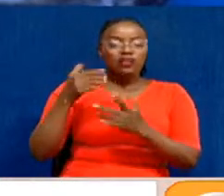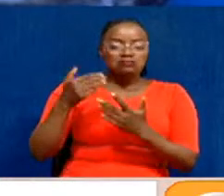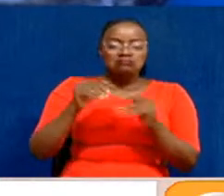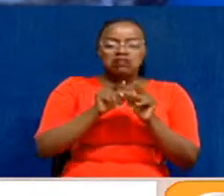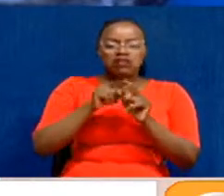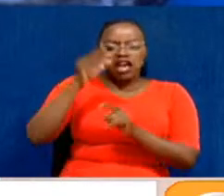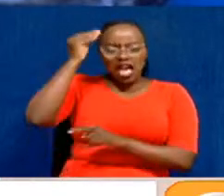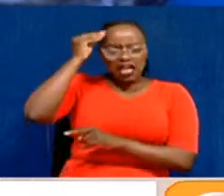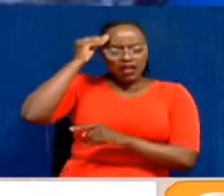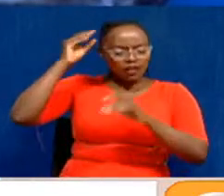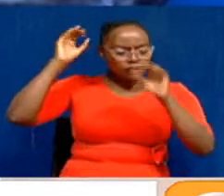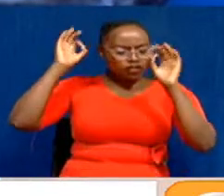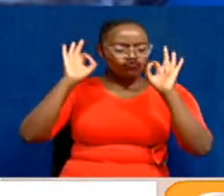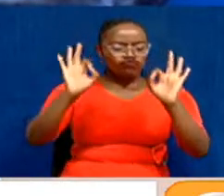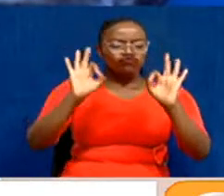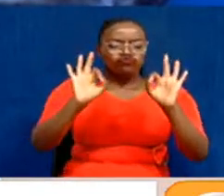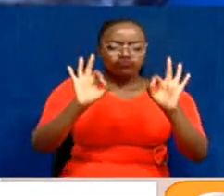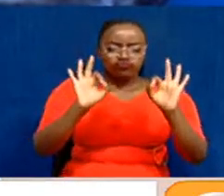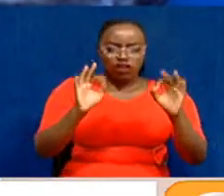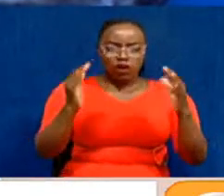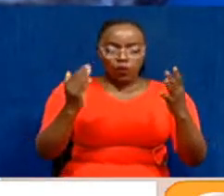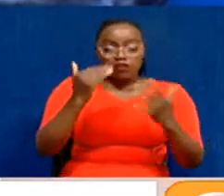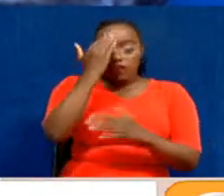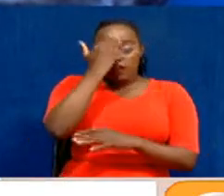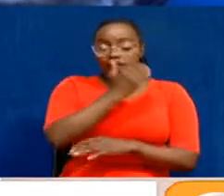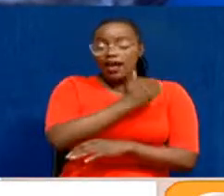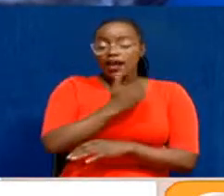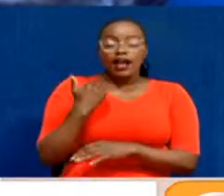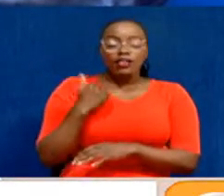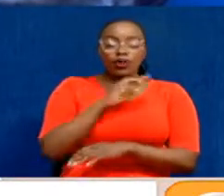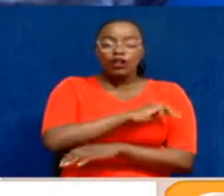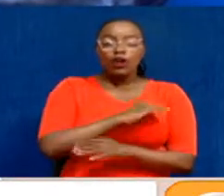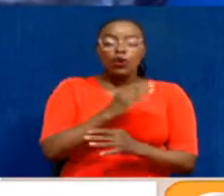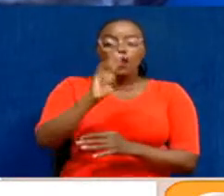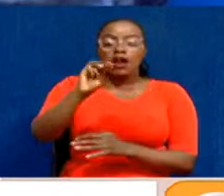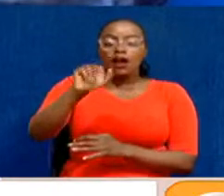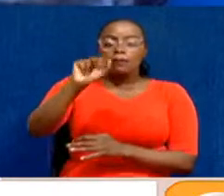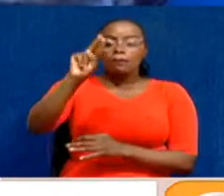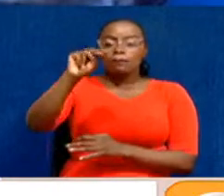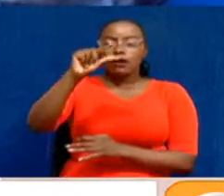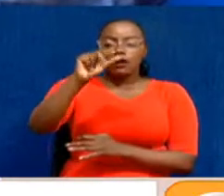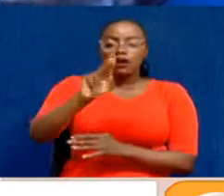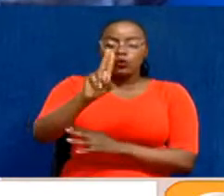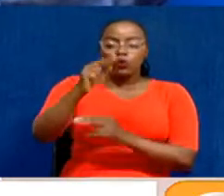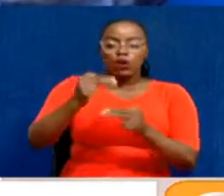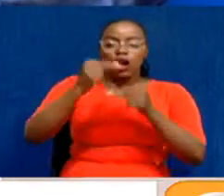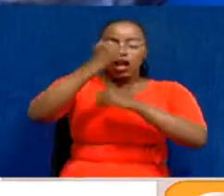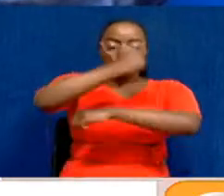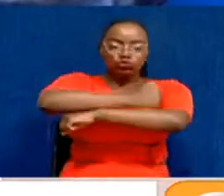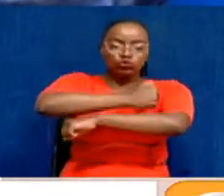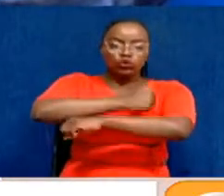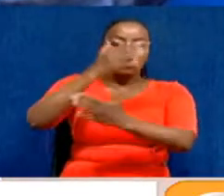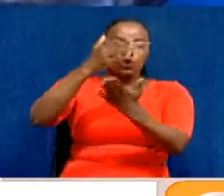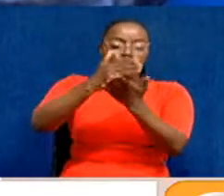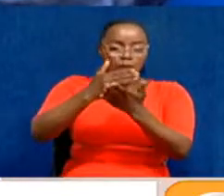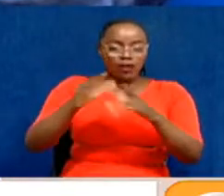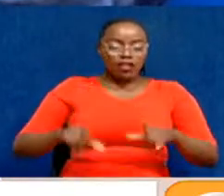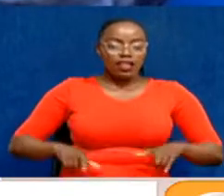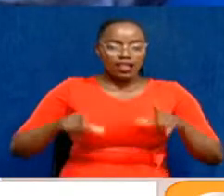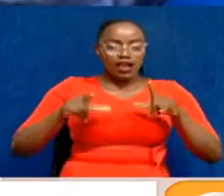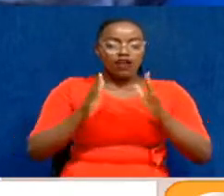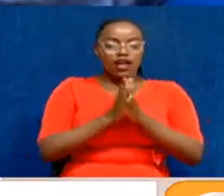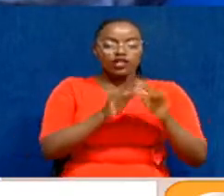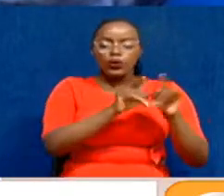glittering academic excellence in the hands of Catholic missionaries at Mwai High School, to the affirmation of a way of life at the